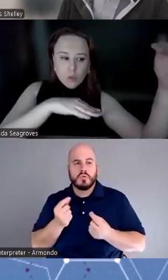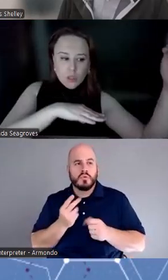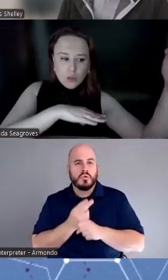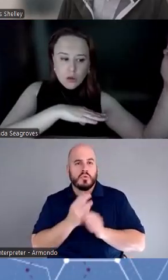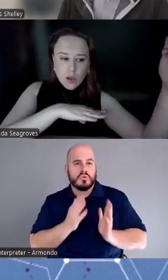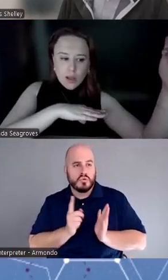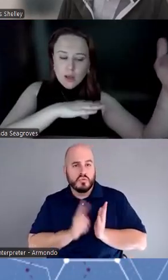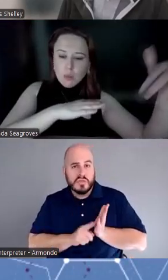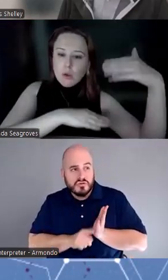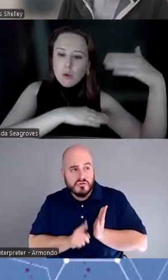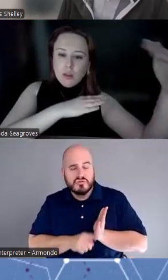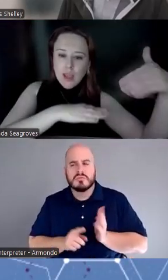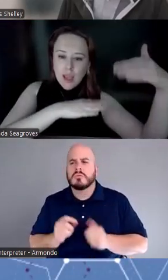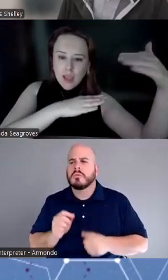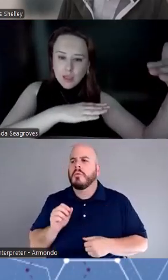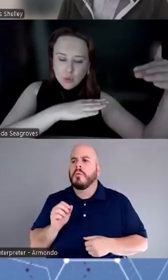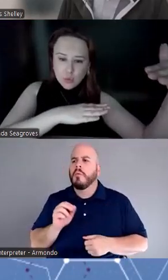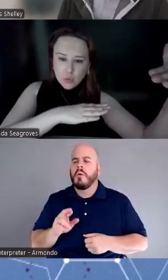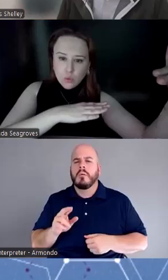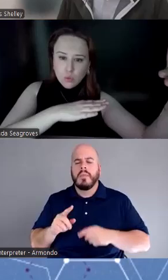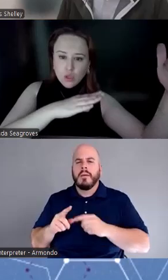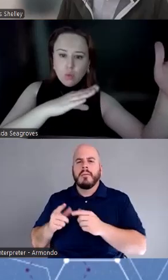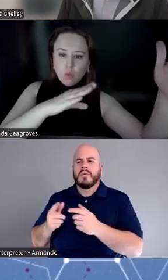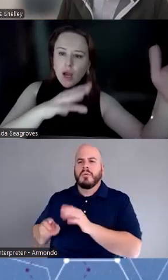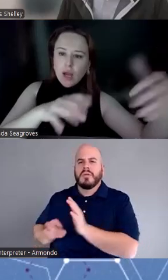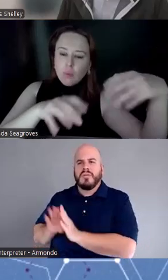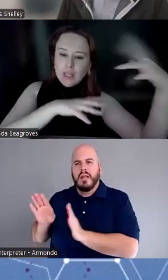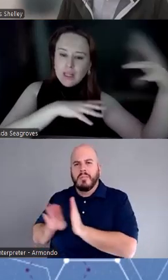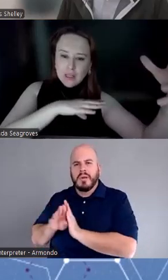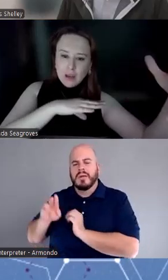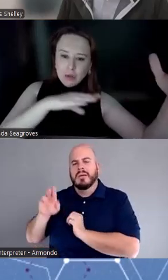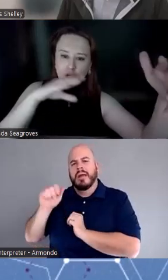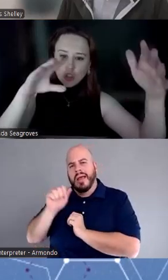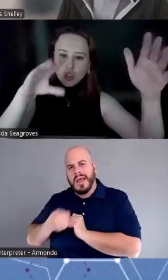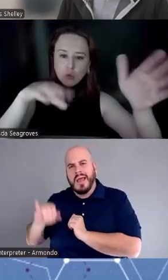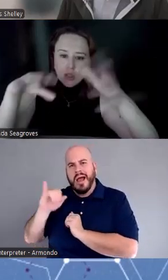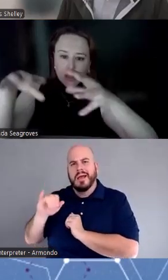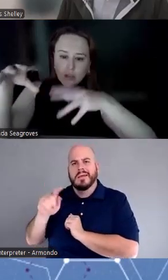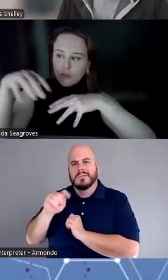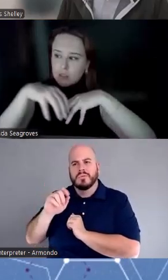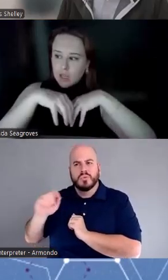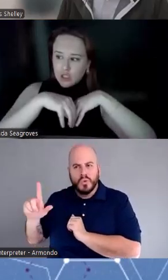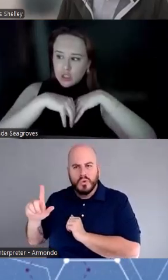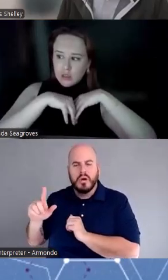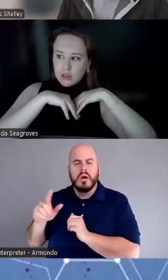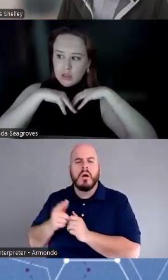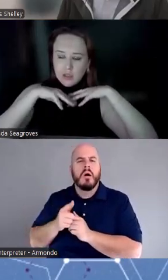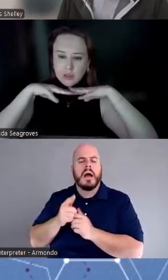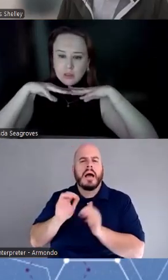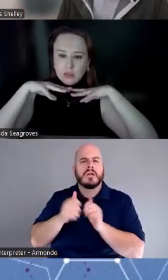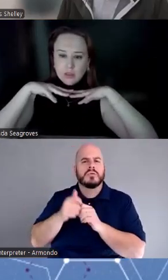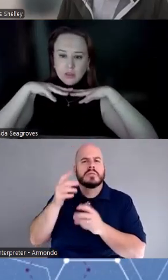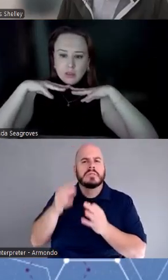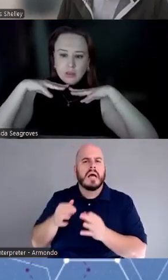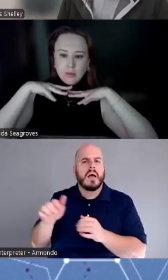was this really as they were building the AI tool? What kind of went into like choosing the different